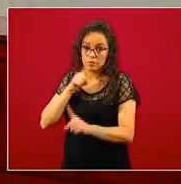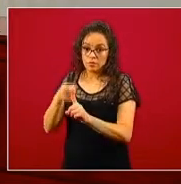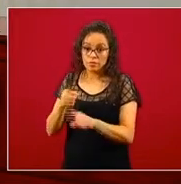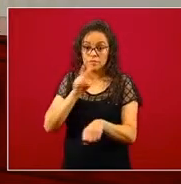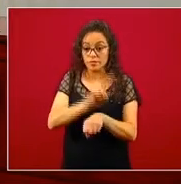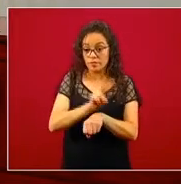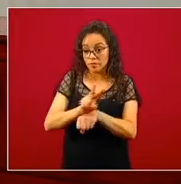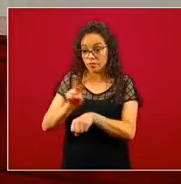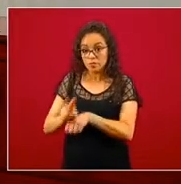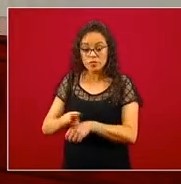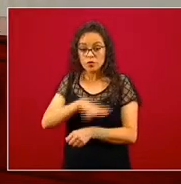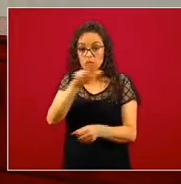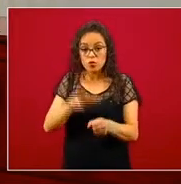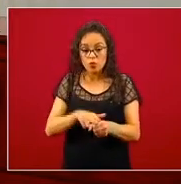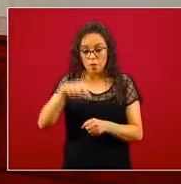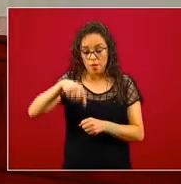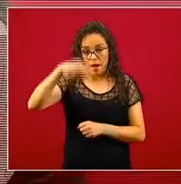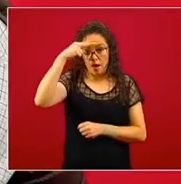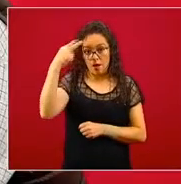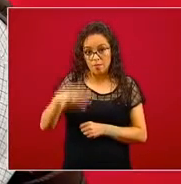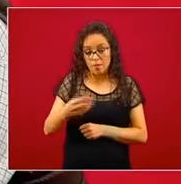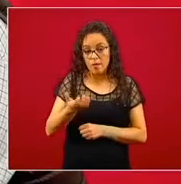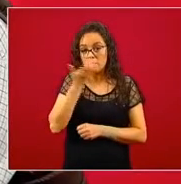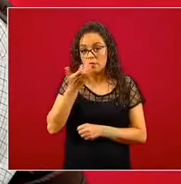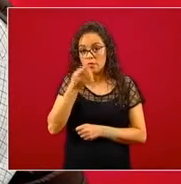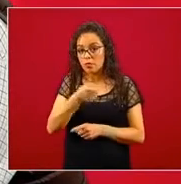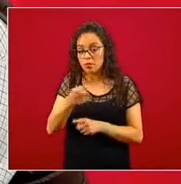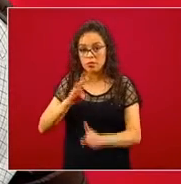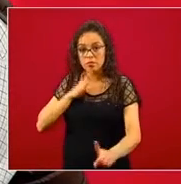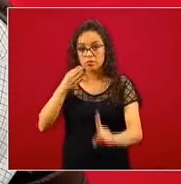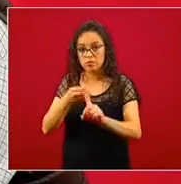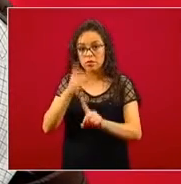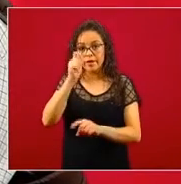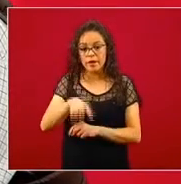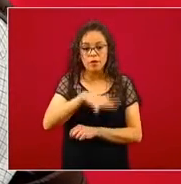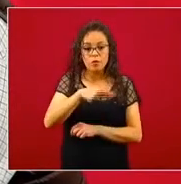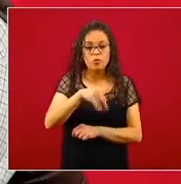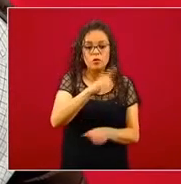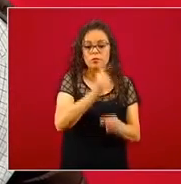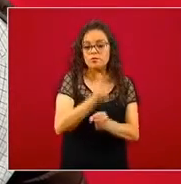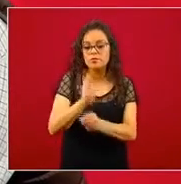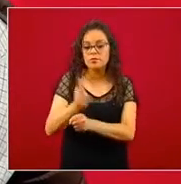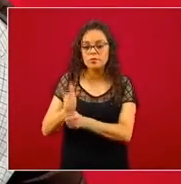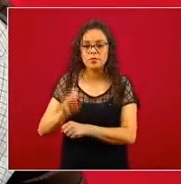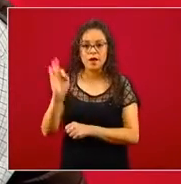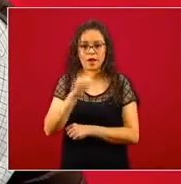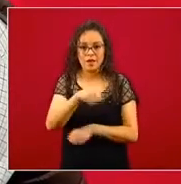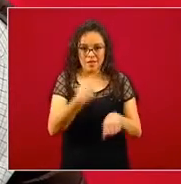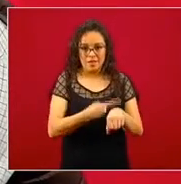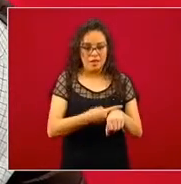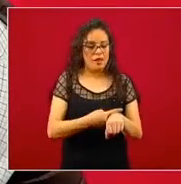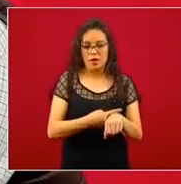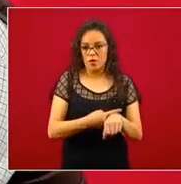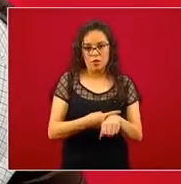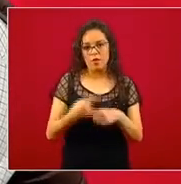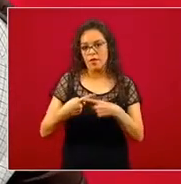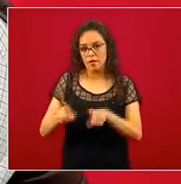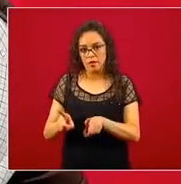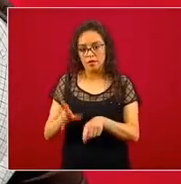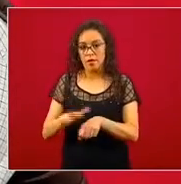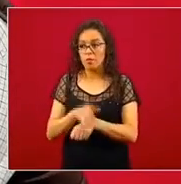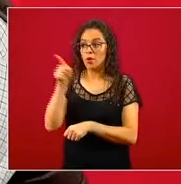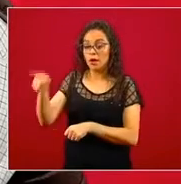is now supporting Mexico directly for this intervention. The Institute of Epidemiological Diagnosis and Reference